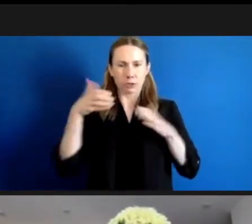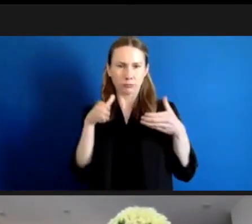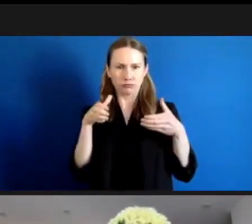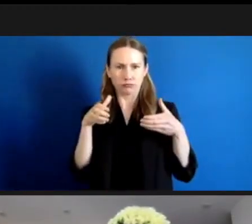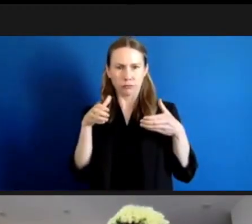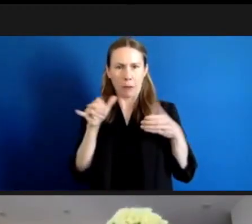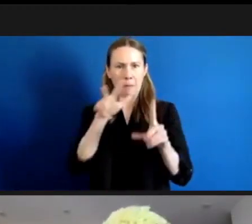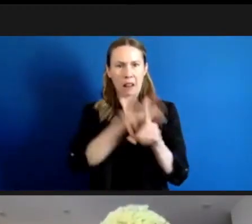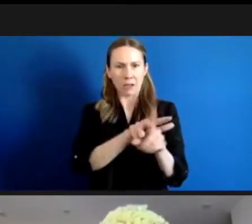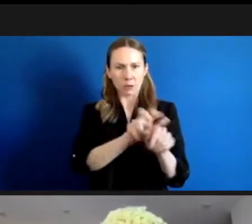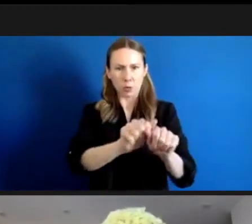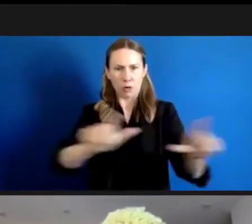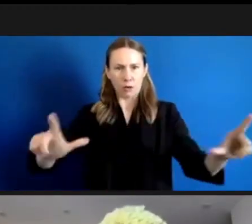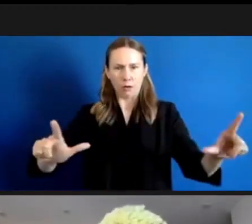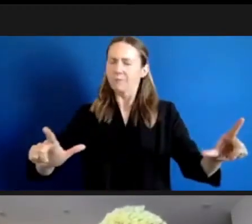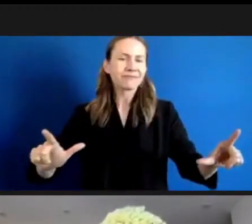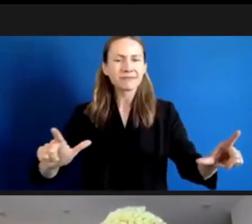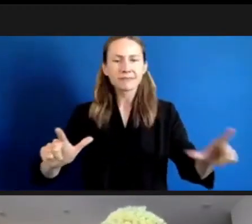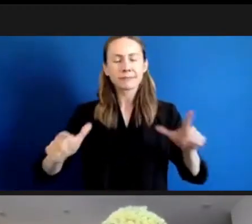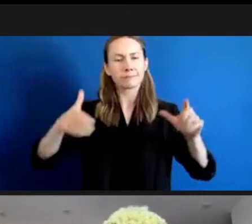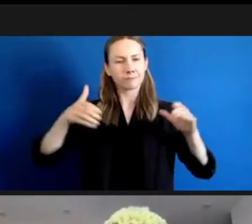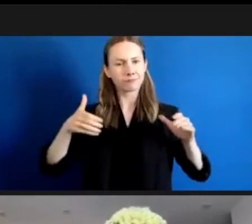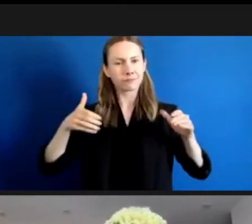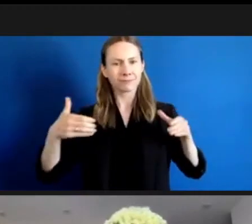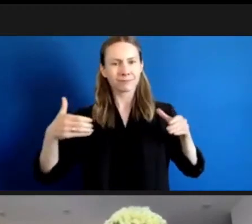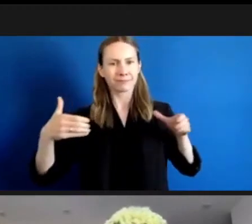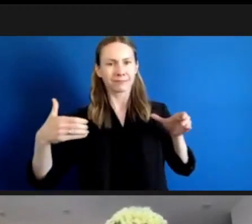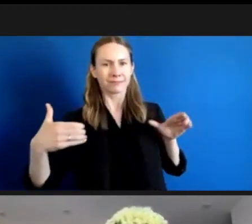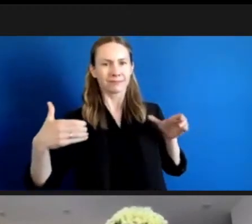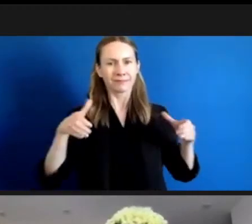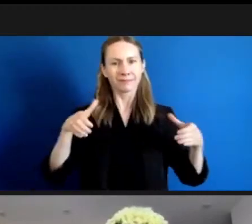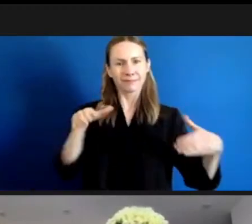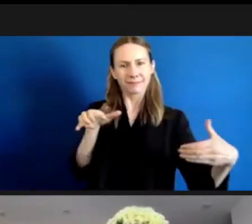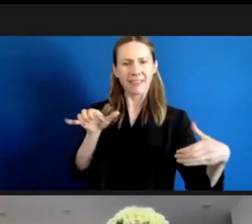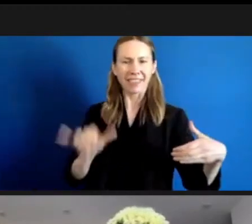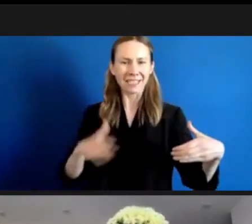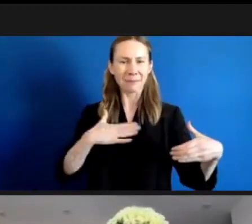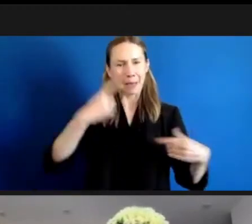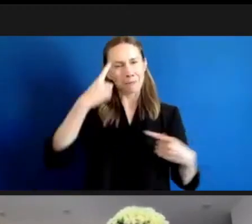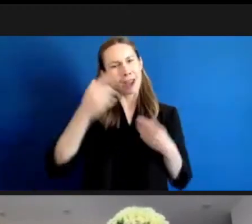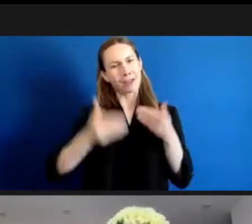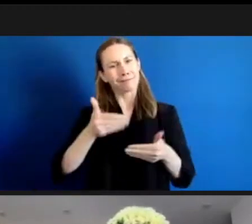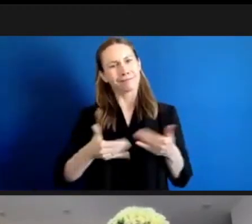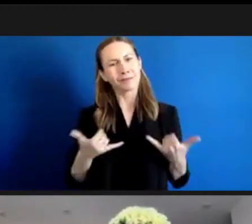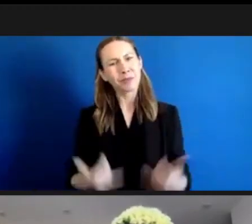to everybody else. I think that's my sort of where my brain has been at today.